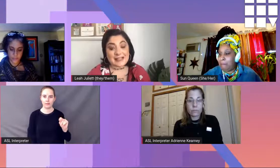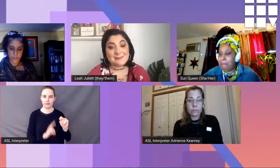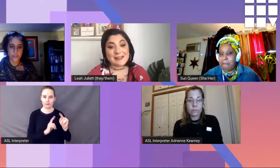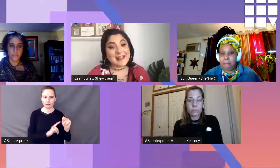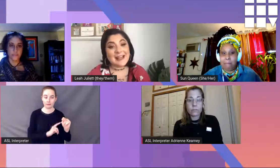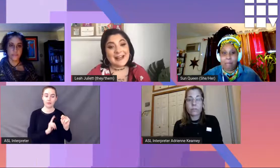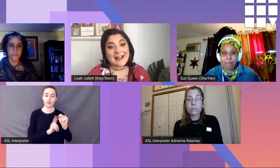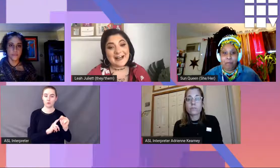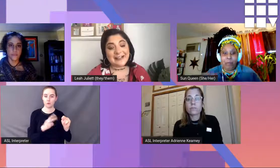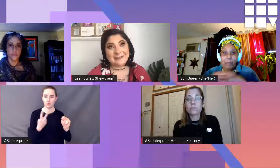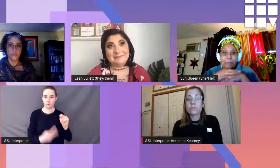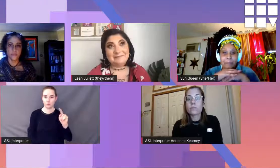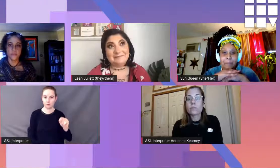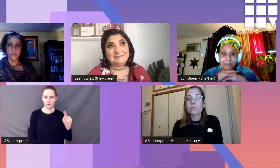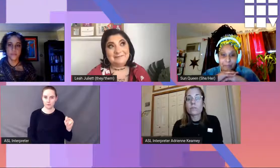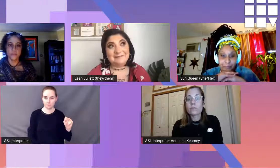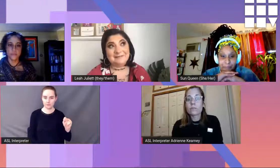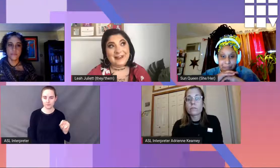so deeply.